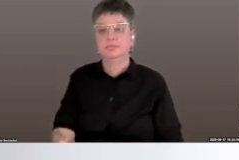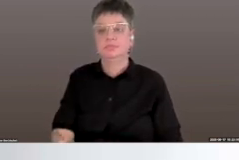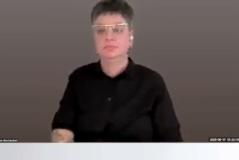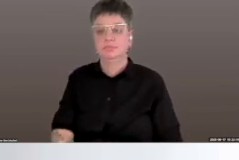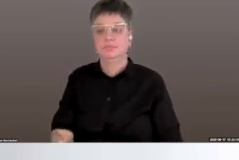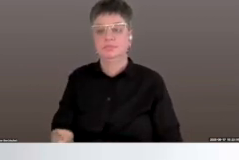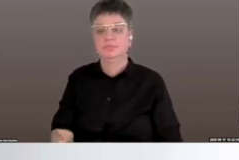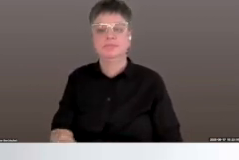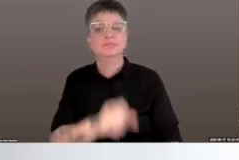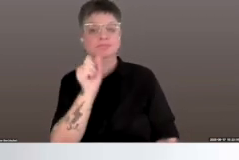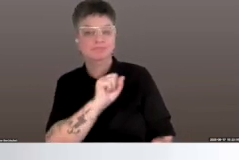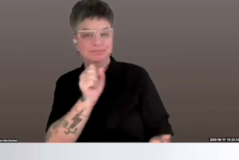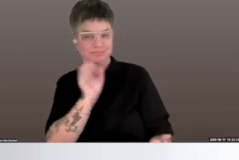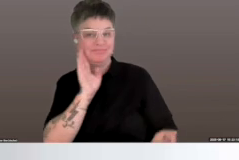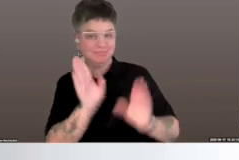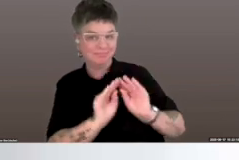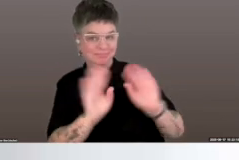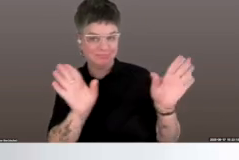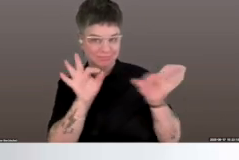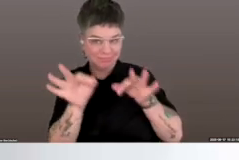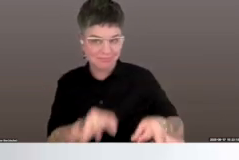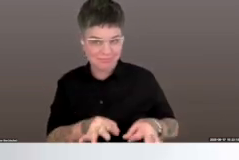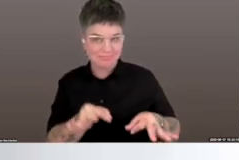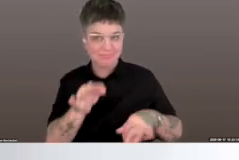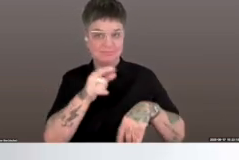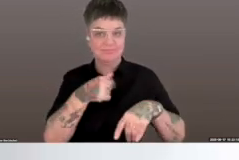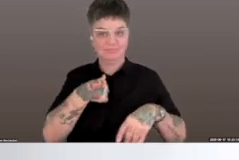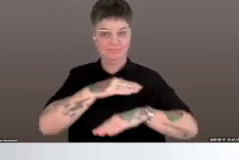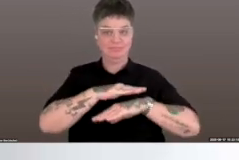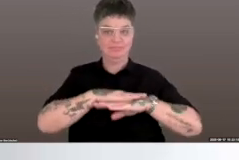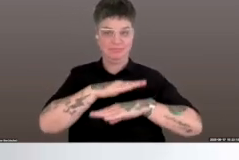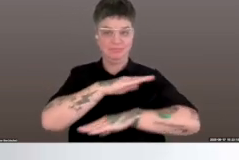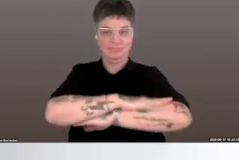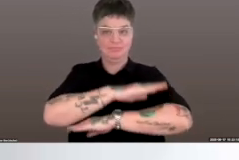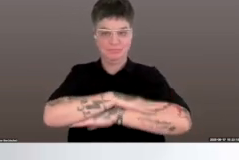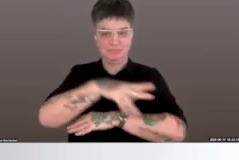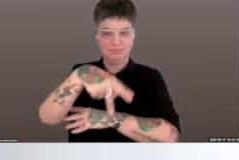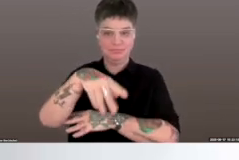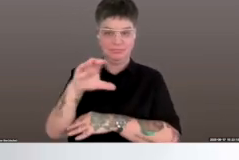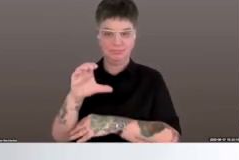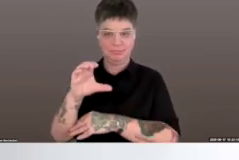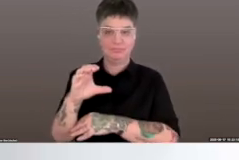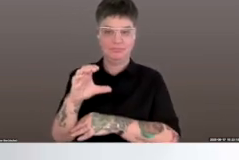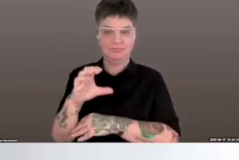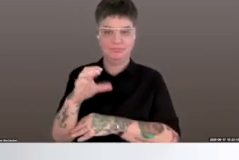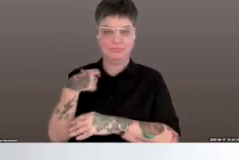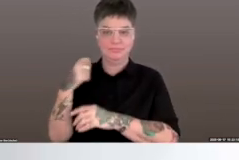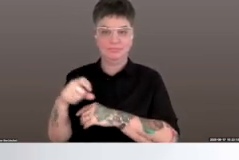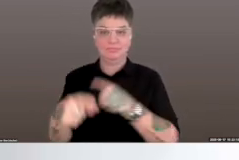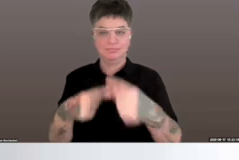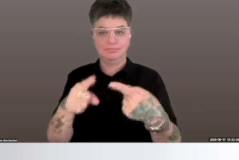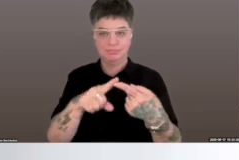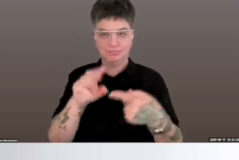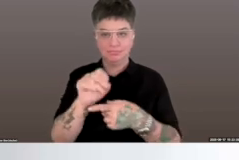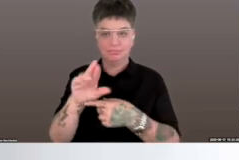Yeah, I'll just elaborate. I'm on my PC and I have to go to more and